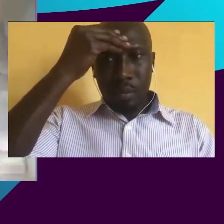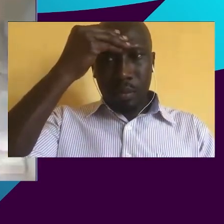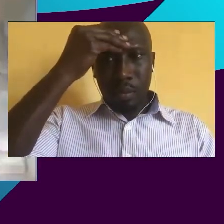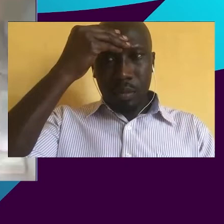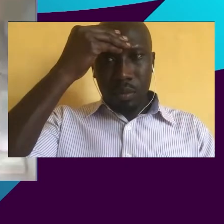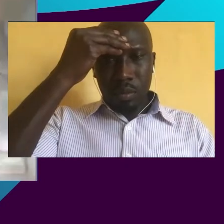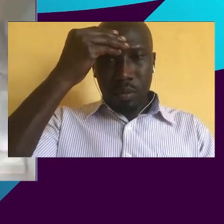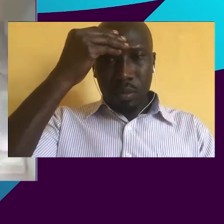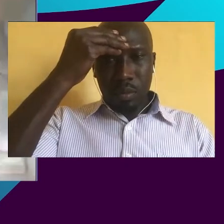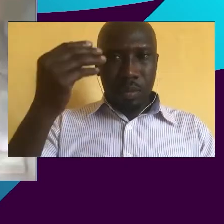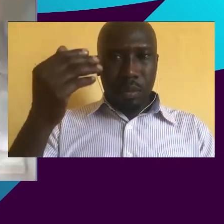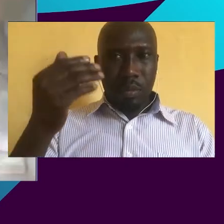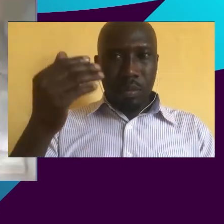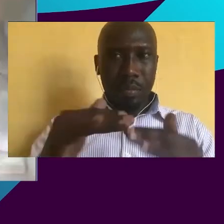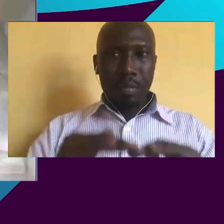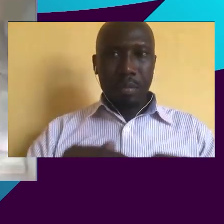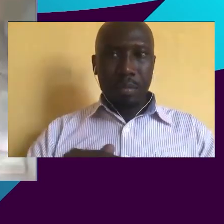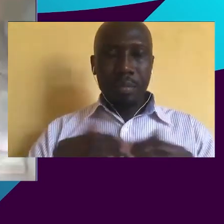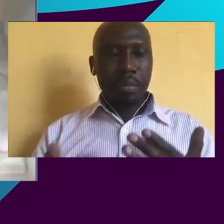that.